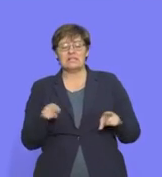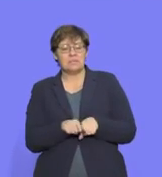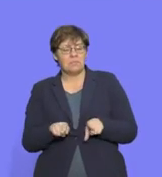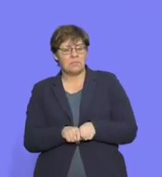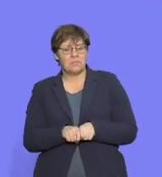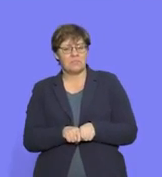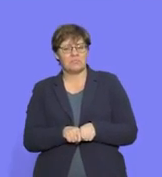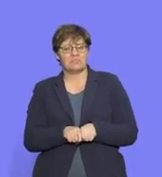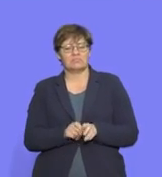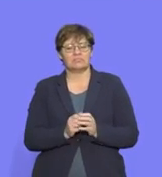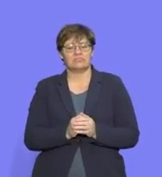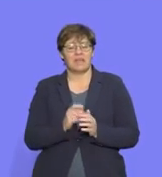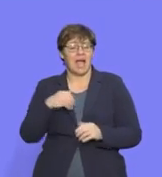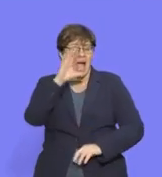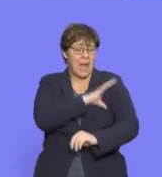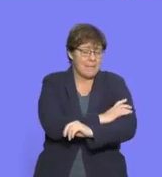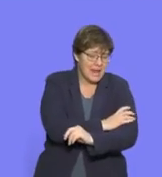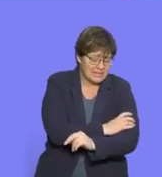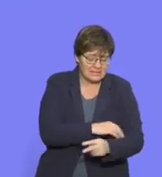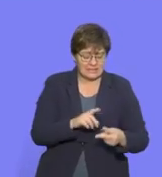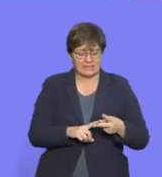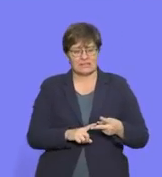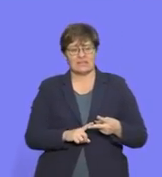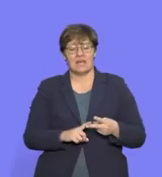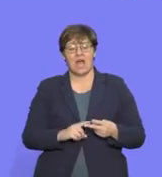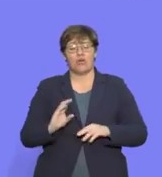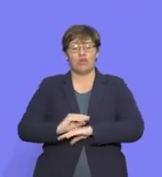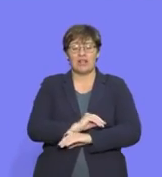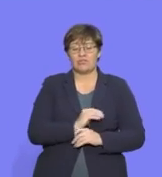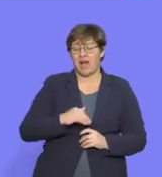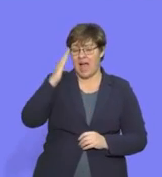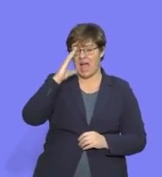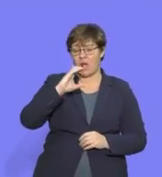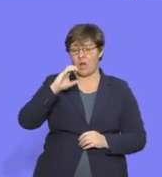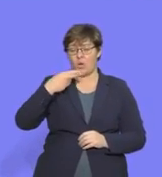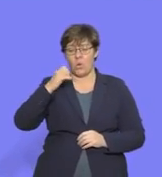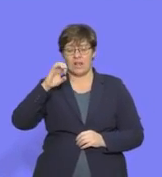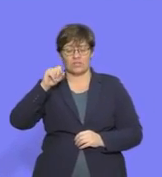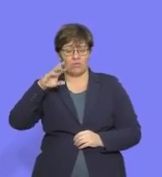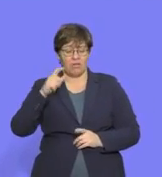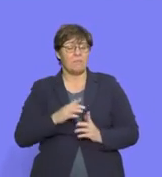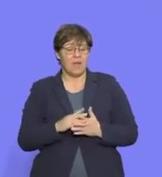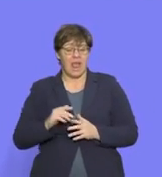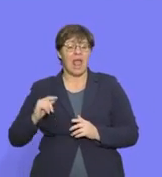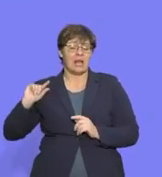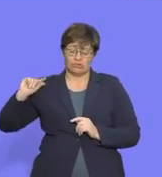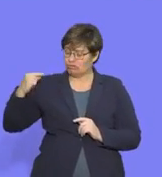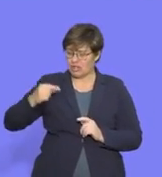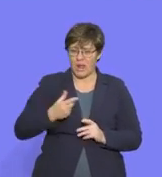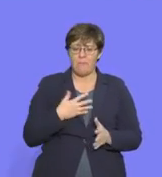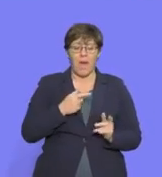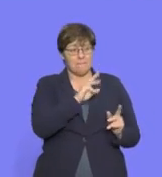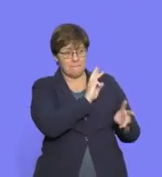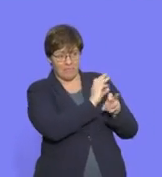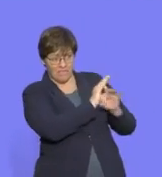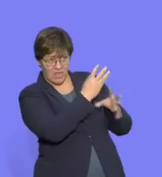to certain things like high blood pressure and high cholesterol, sometimes we are genetically inclined. What does that mean? Doesn't